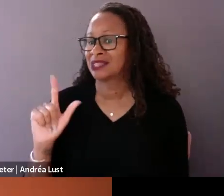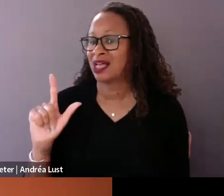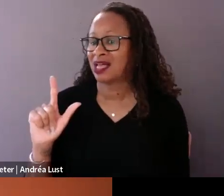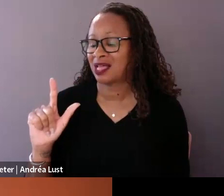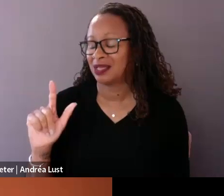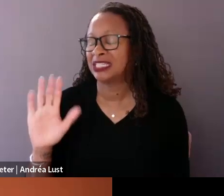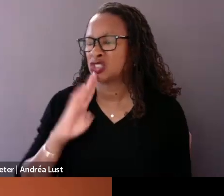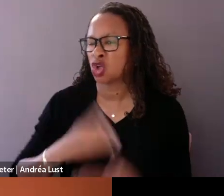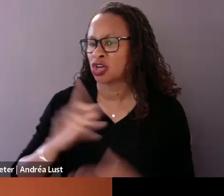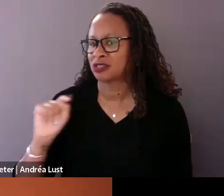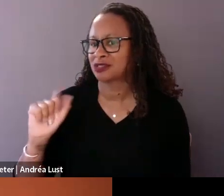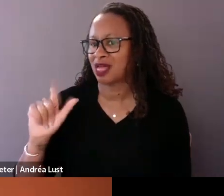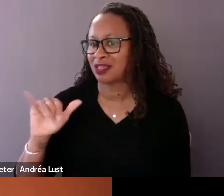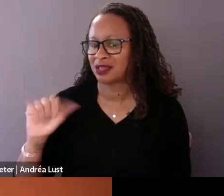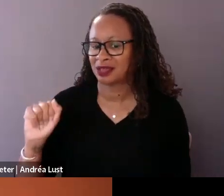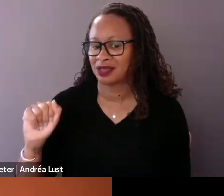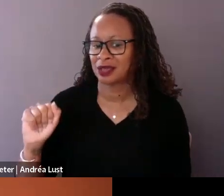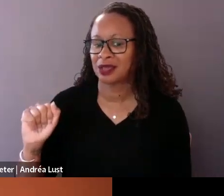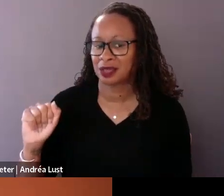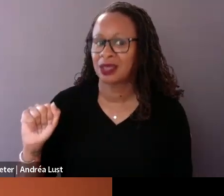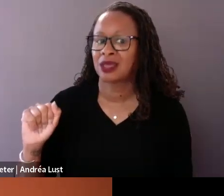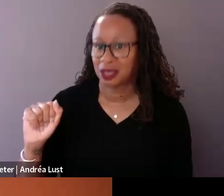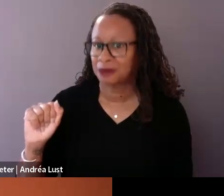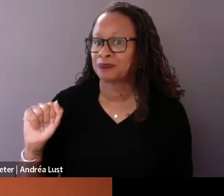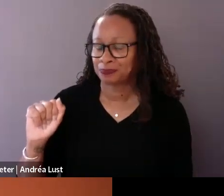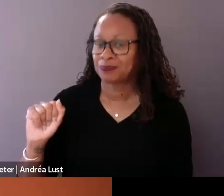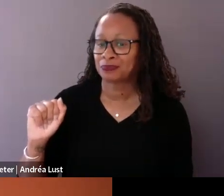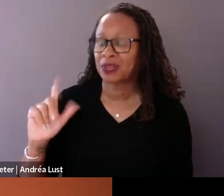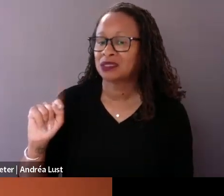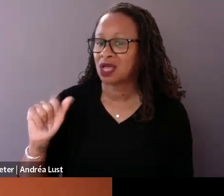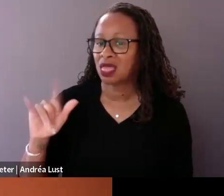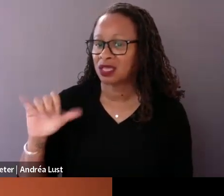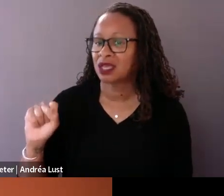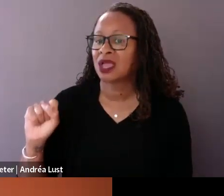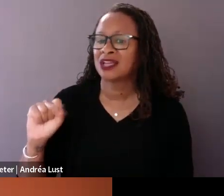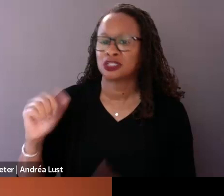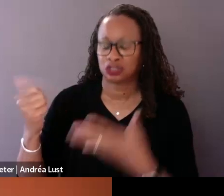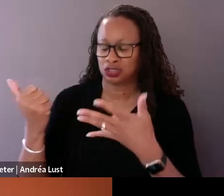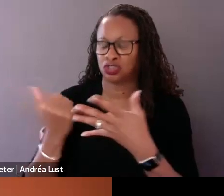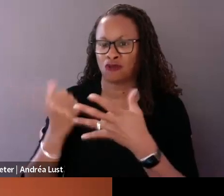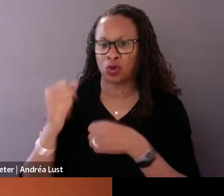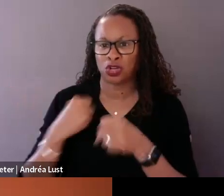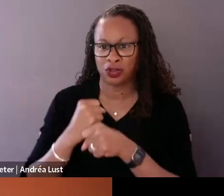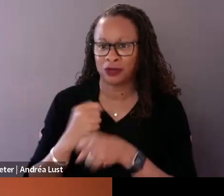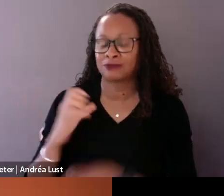Sarah Lawrence and was living with his daughter. Yeah. Talia, his daughter, was a sophomore at Sarah Lawrence and was living